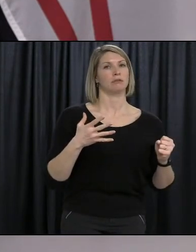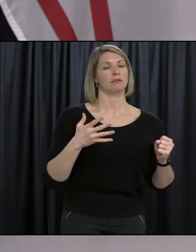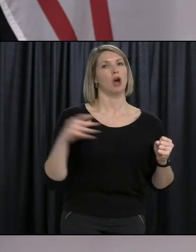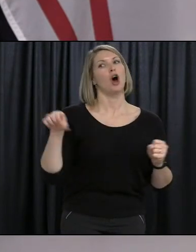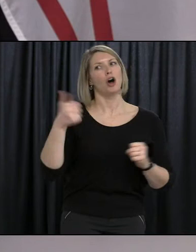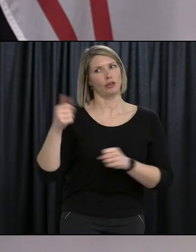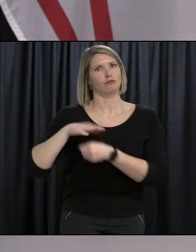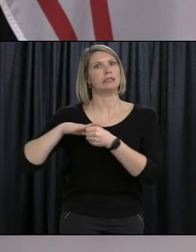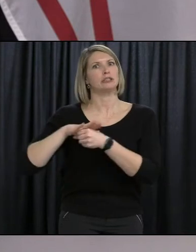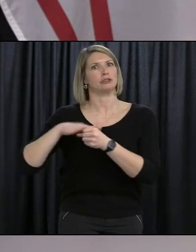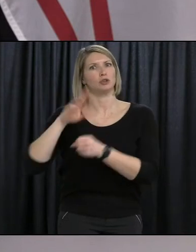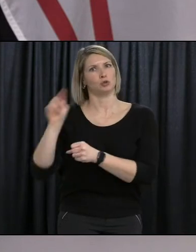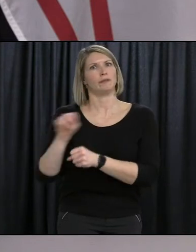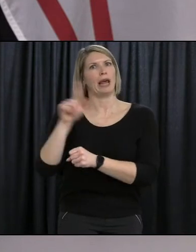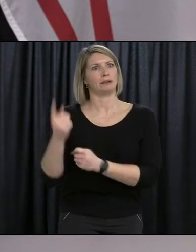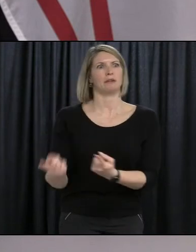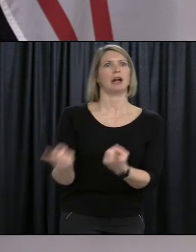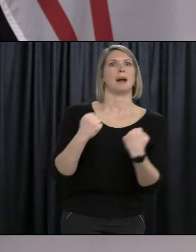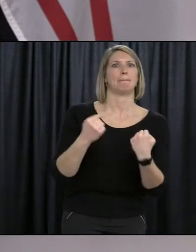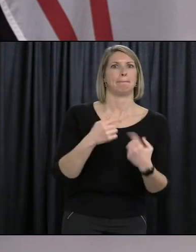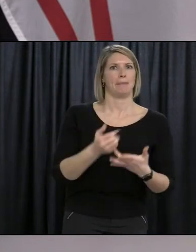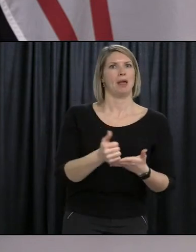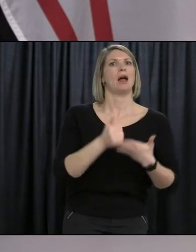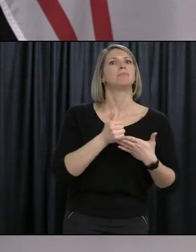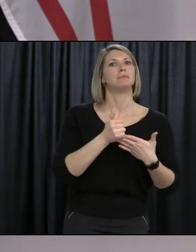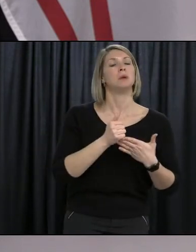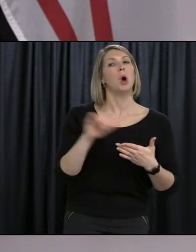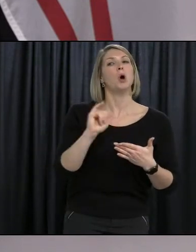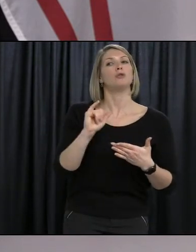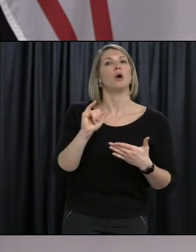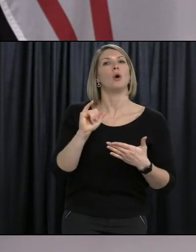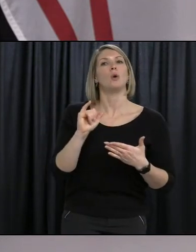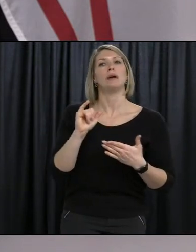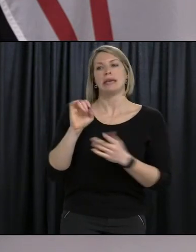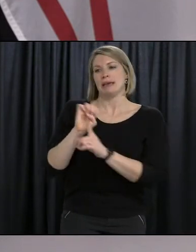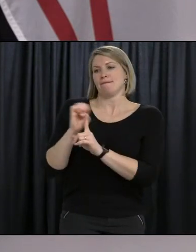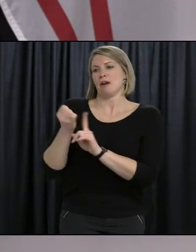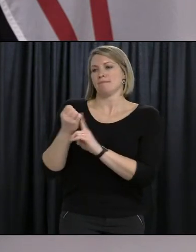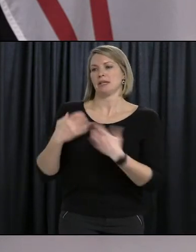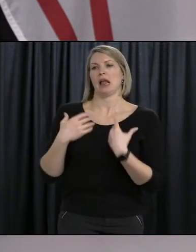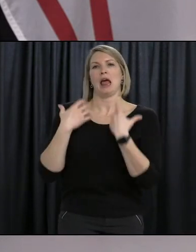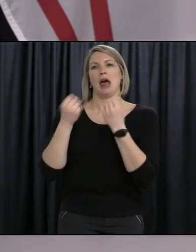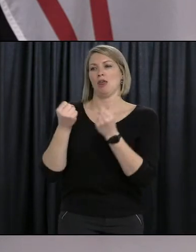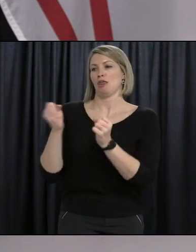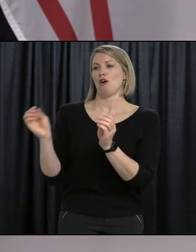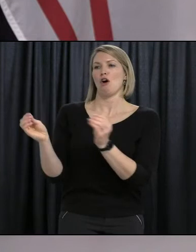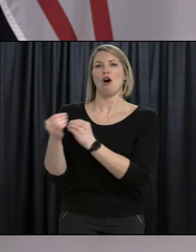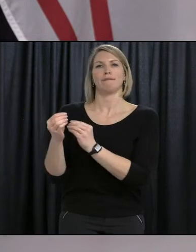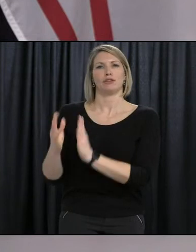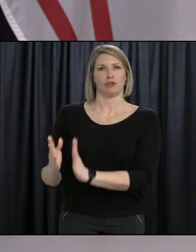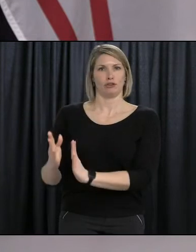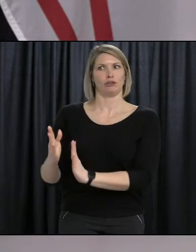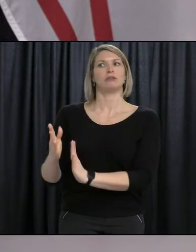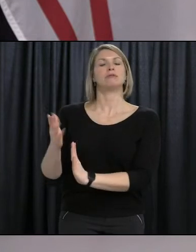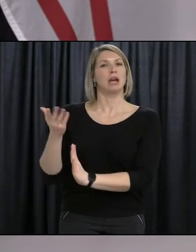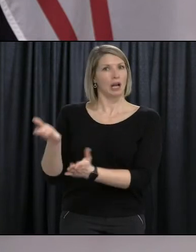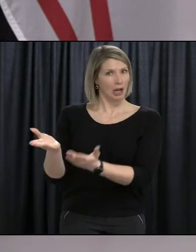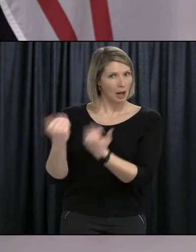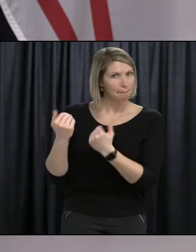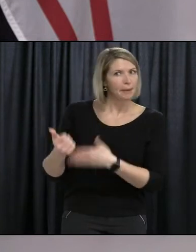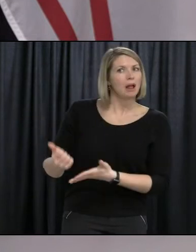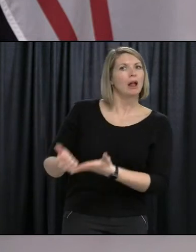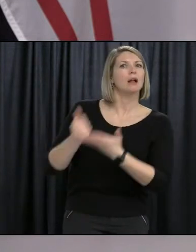as contact tracers, expertise in our environmental health officers, and we've also